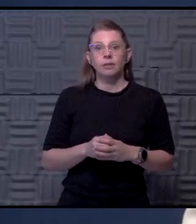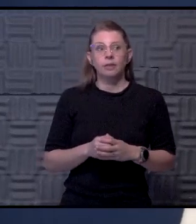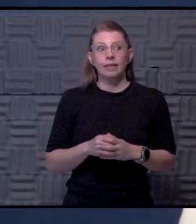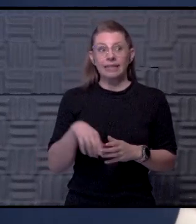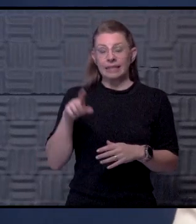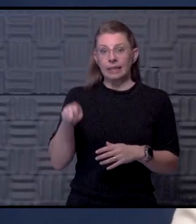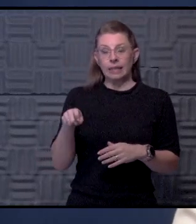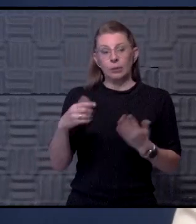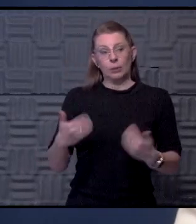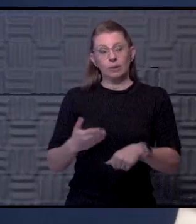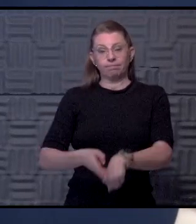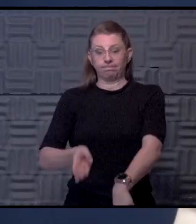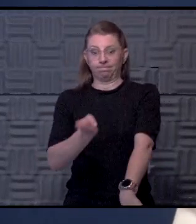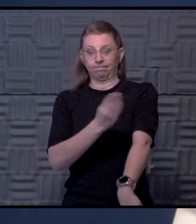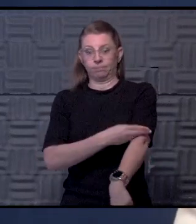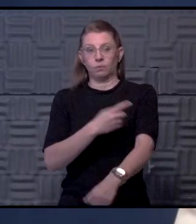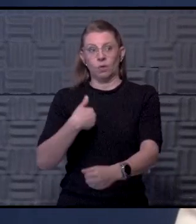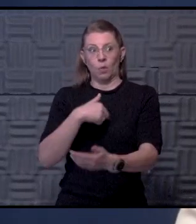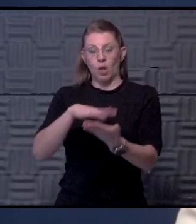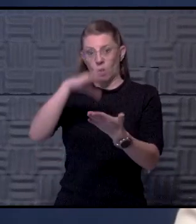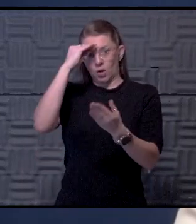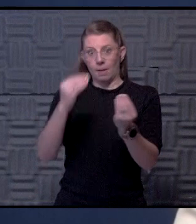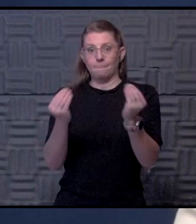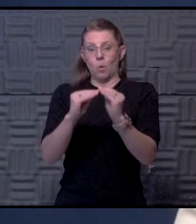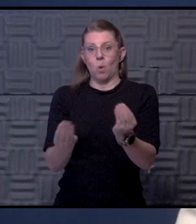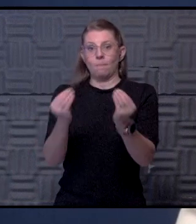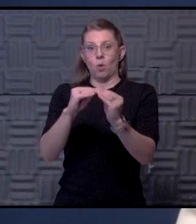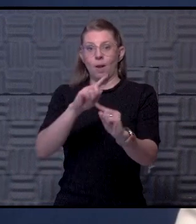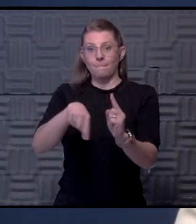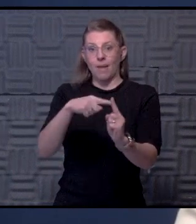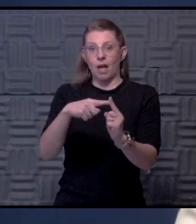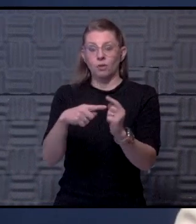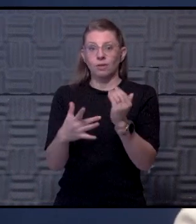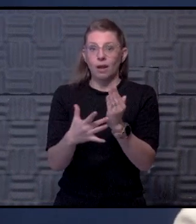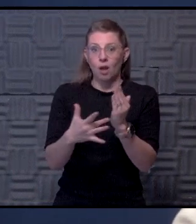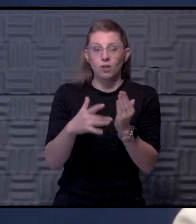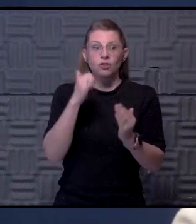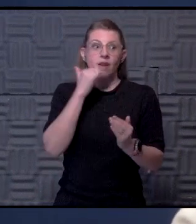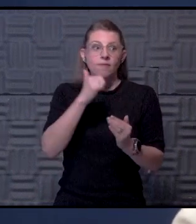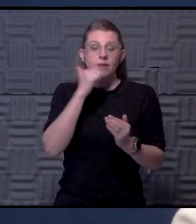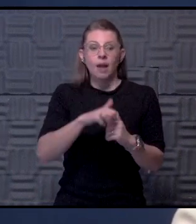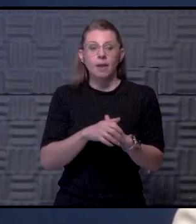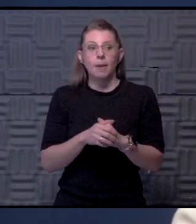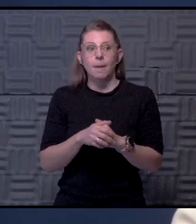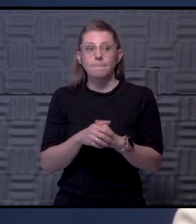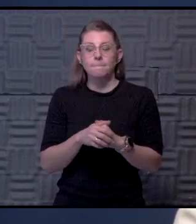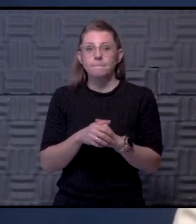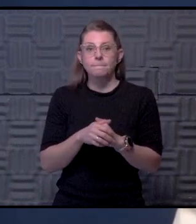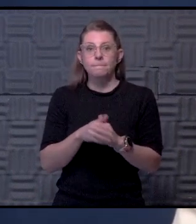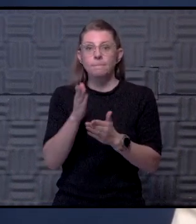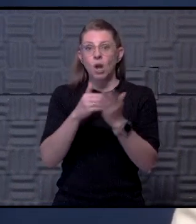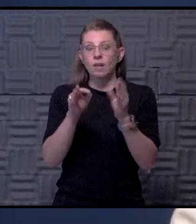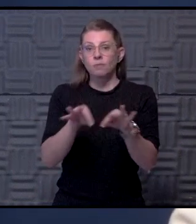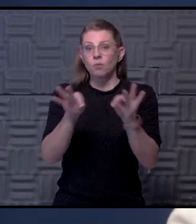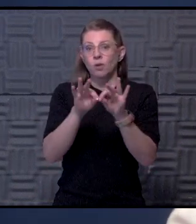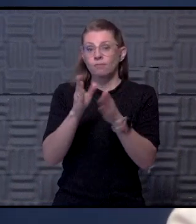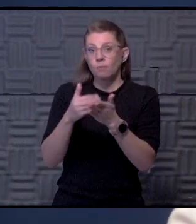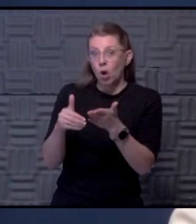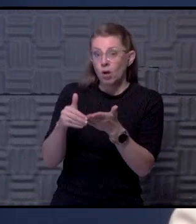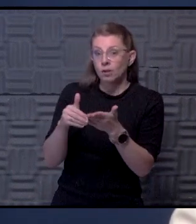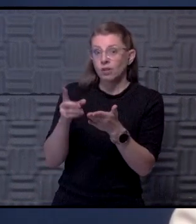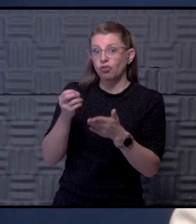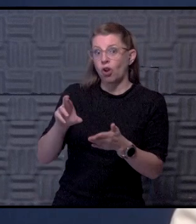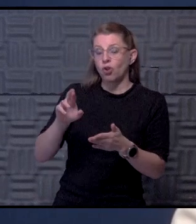is increasing. We're learning more and more about that technology every day, and part of the important aspects of having